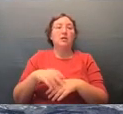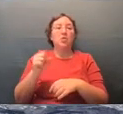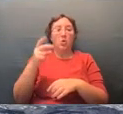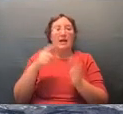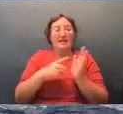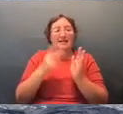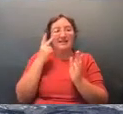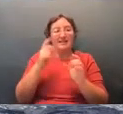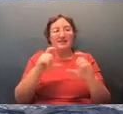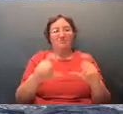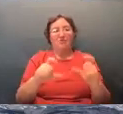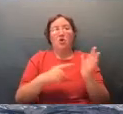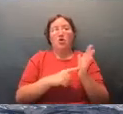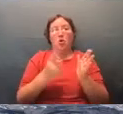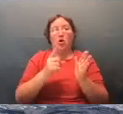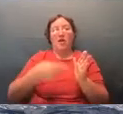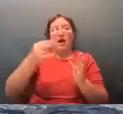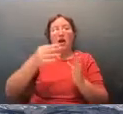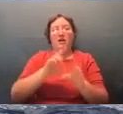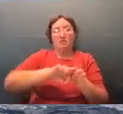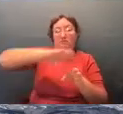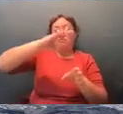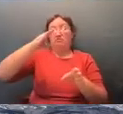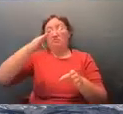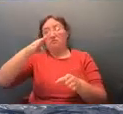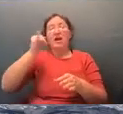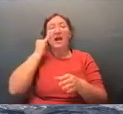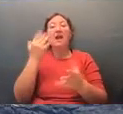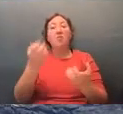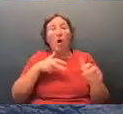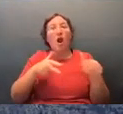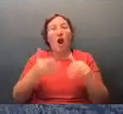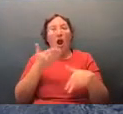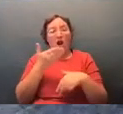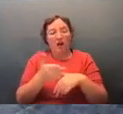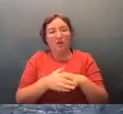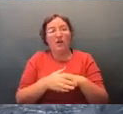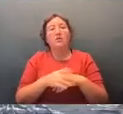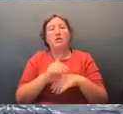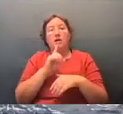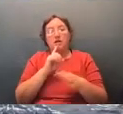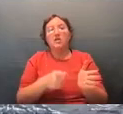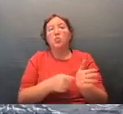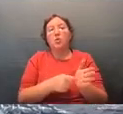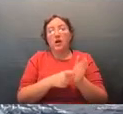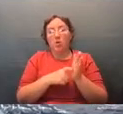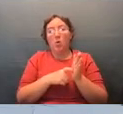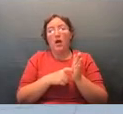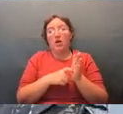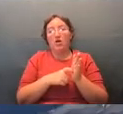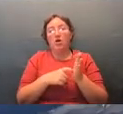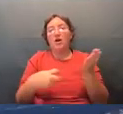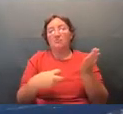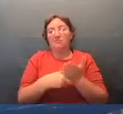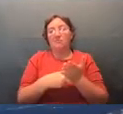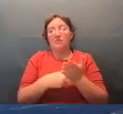is. If you want to hike to the top of Mount Whitney, you will need to apply for a lottery.